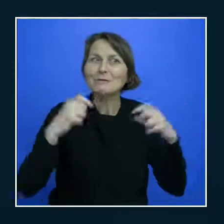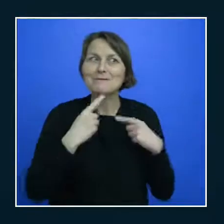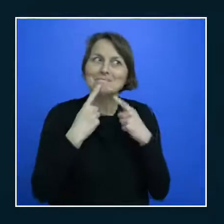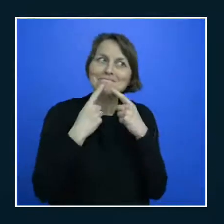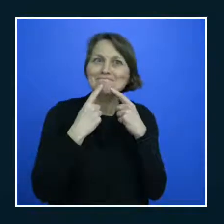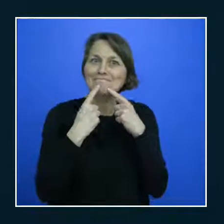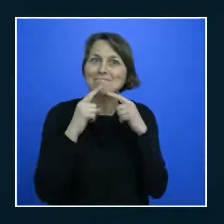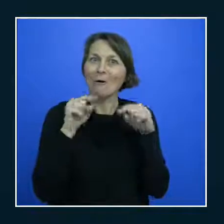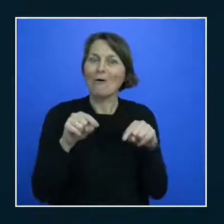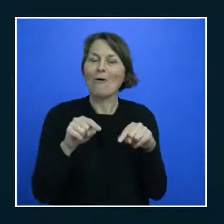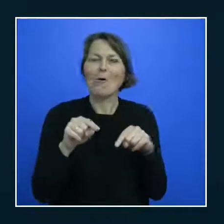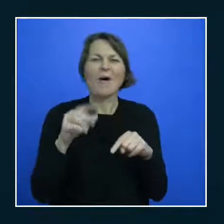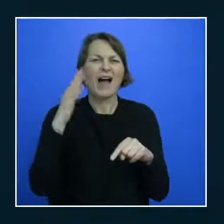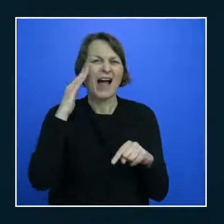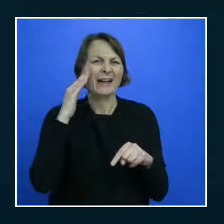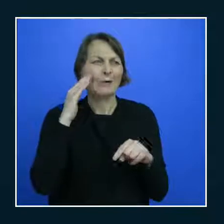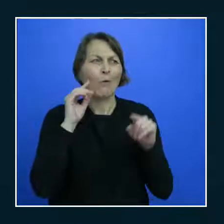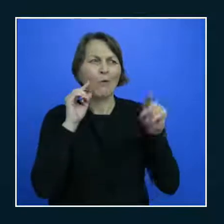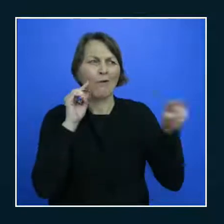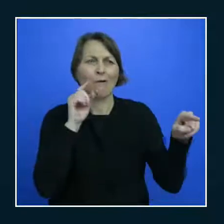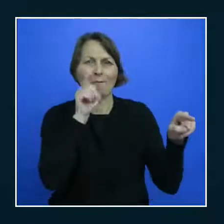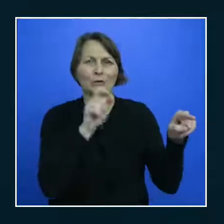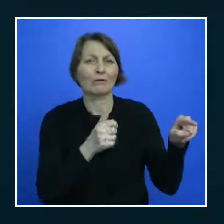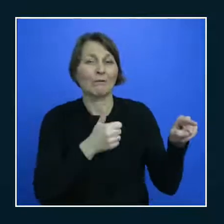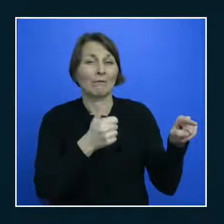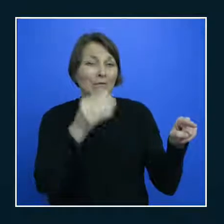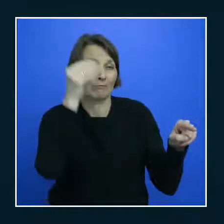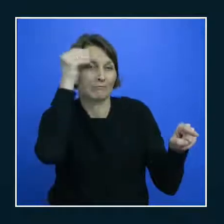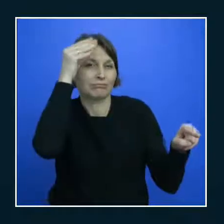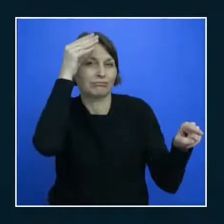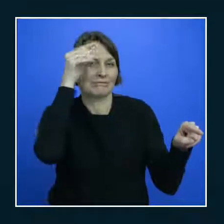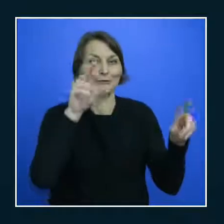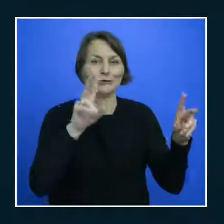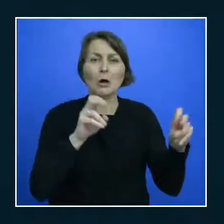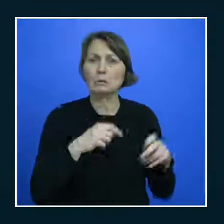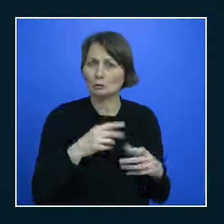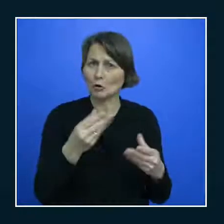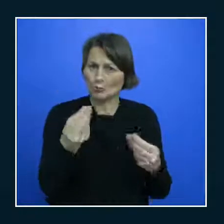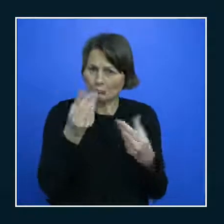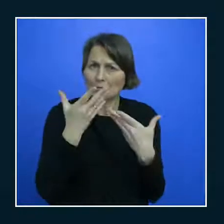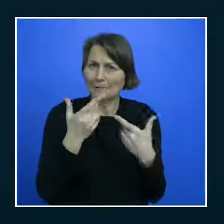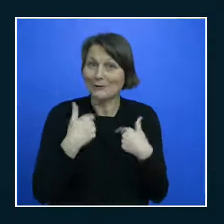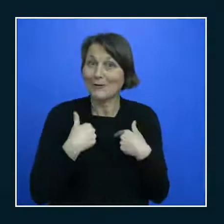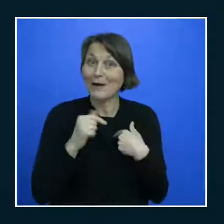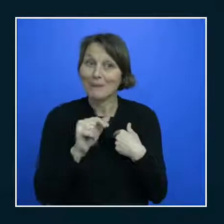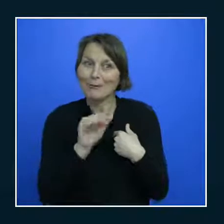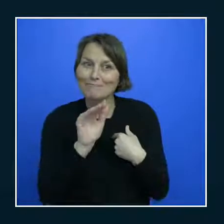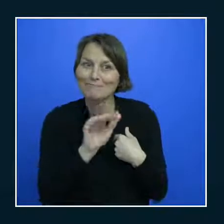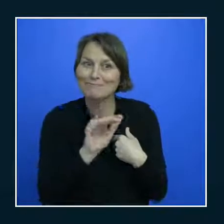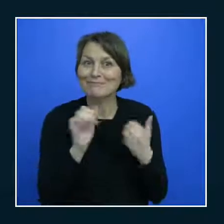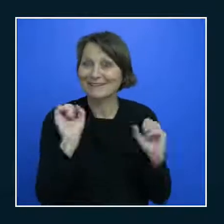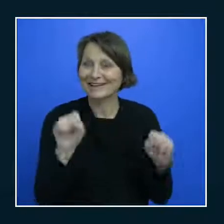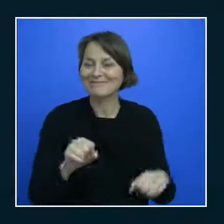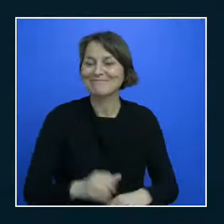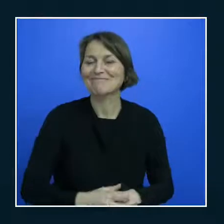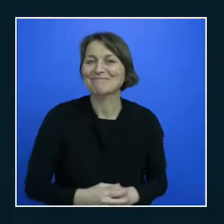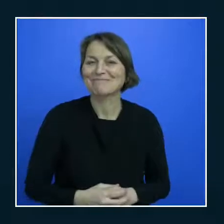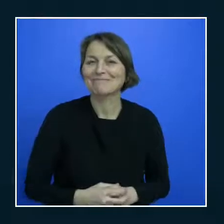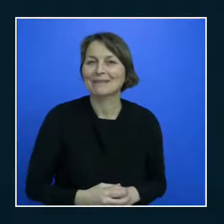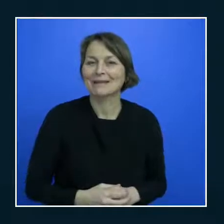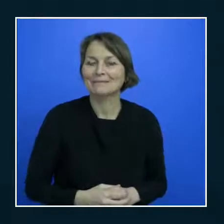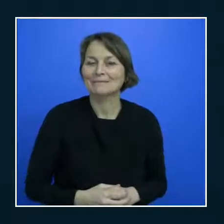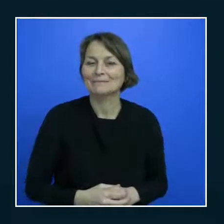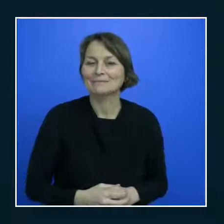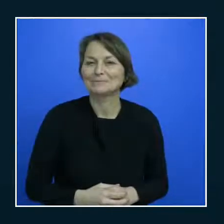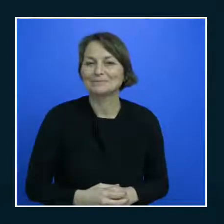know somebody, reach out. We like to be as diverse as possible. So what is the link? Oh, and